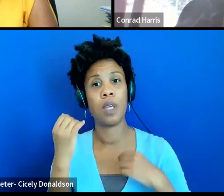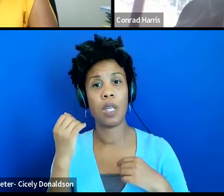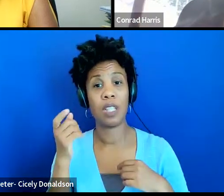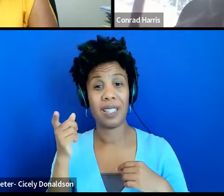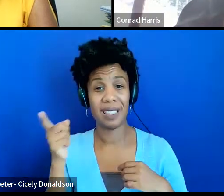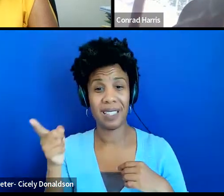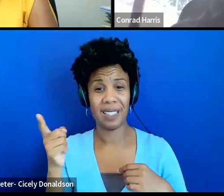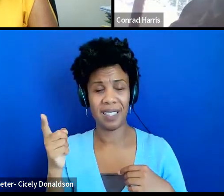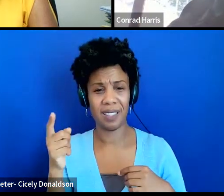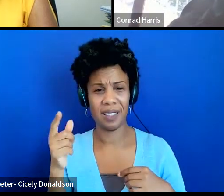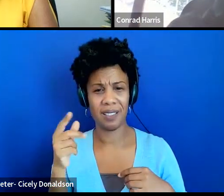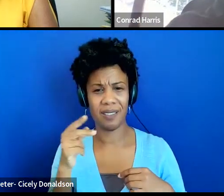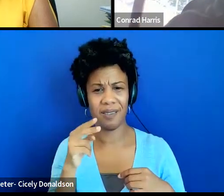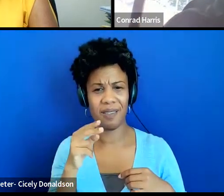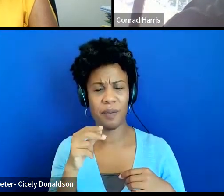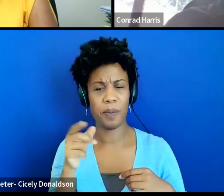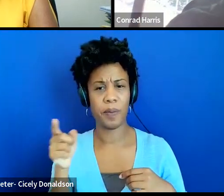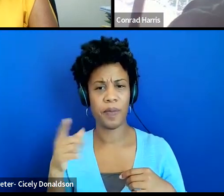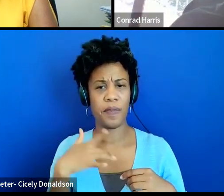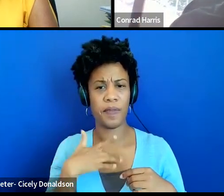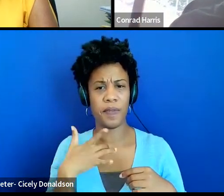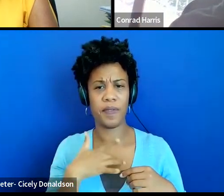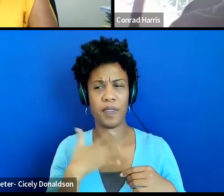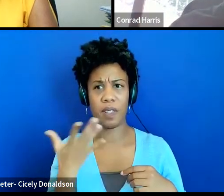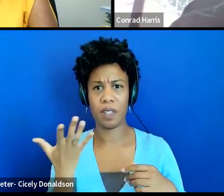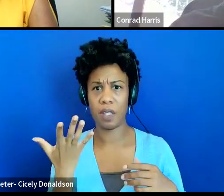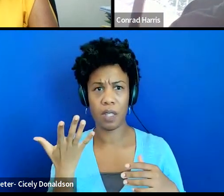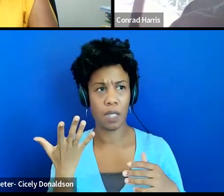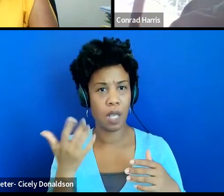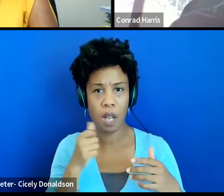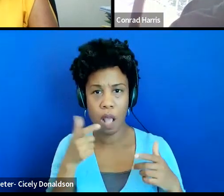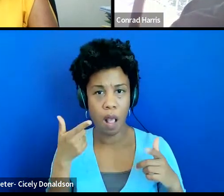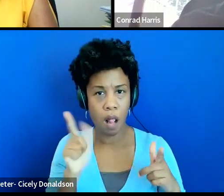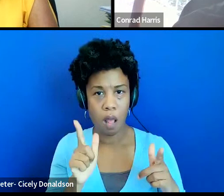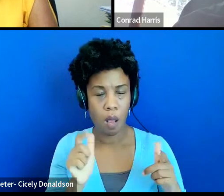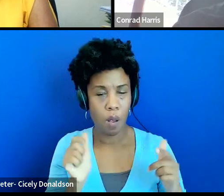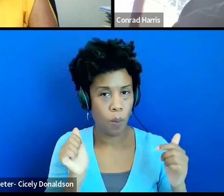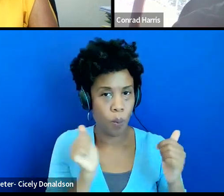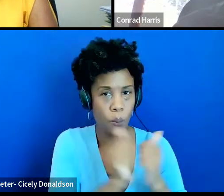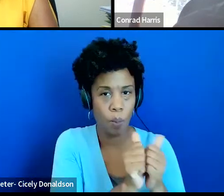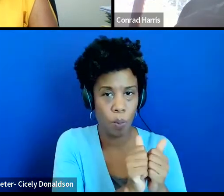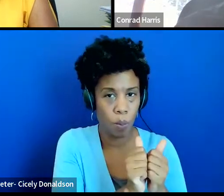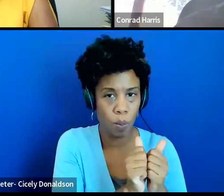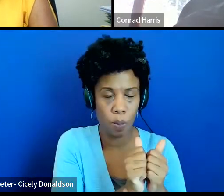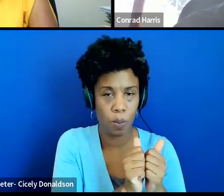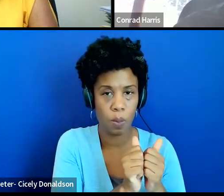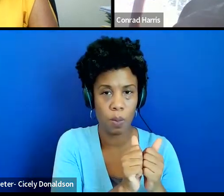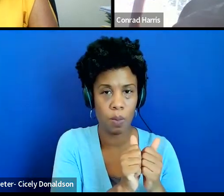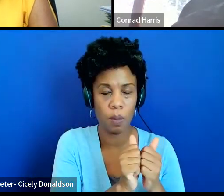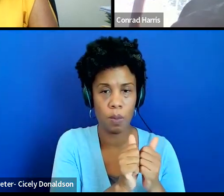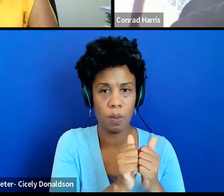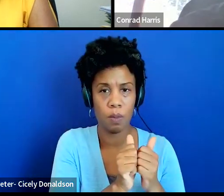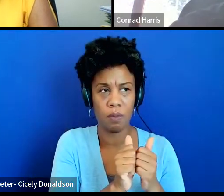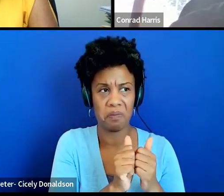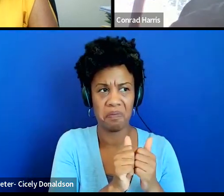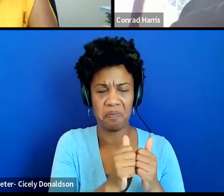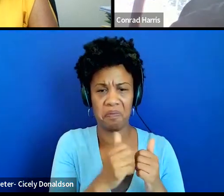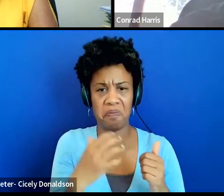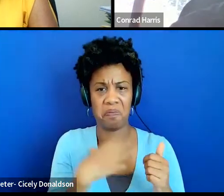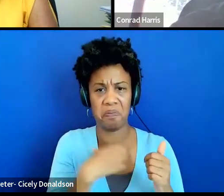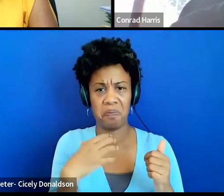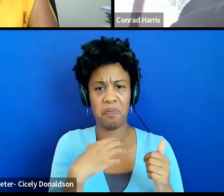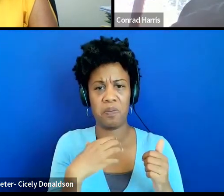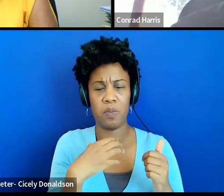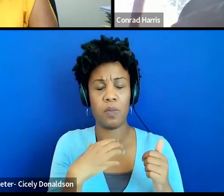facility never allowed him to be with the child, he should have or should